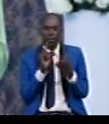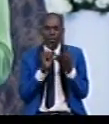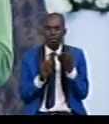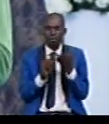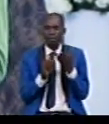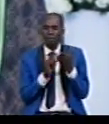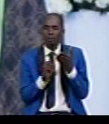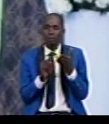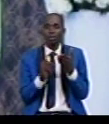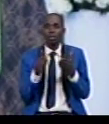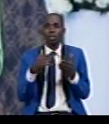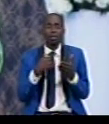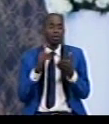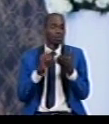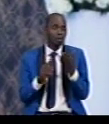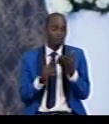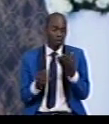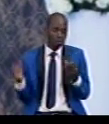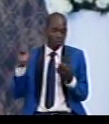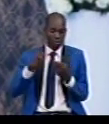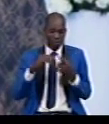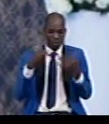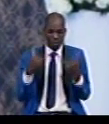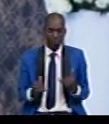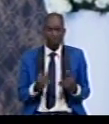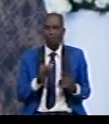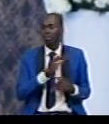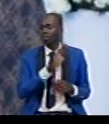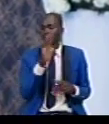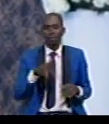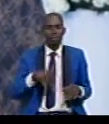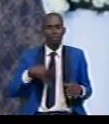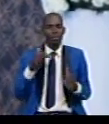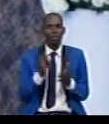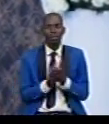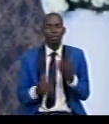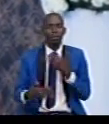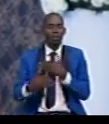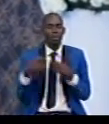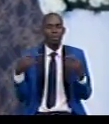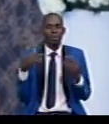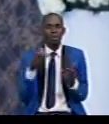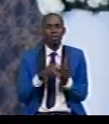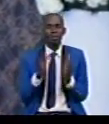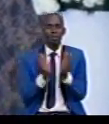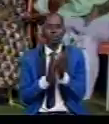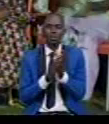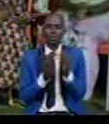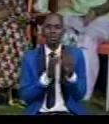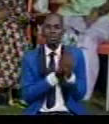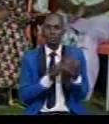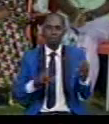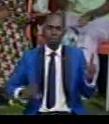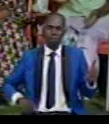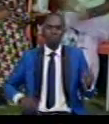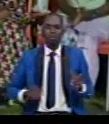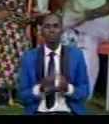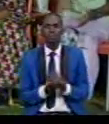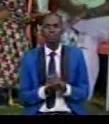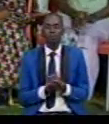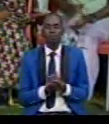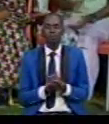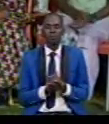checked throughout up to today, I've no longer felt that back pain. Praise the Lord. The back pain